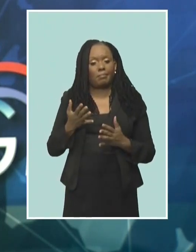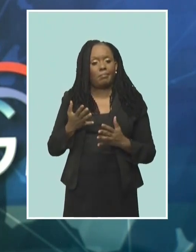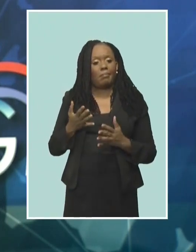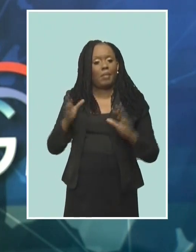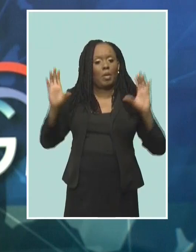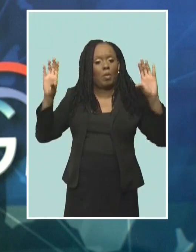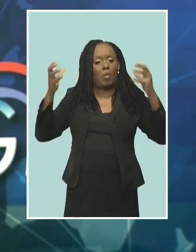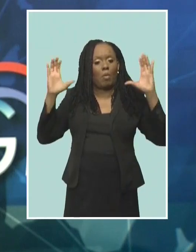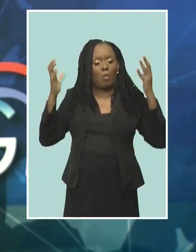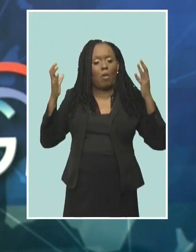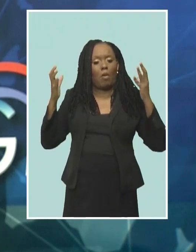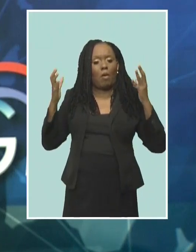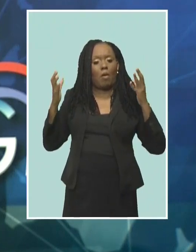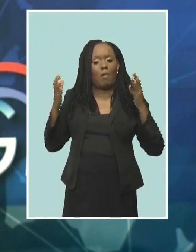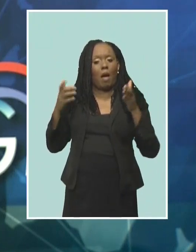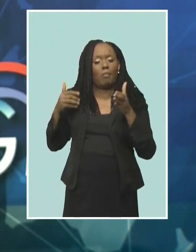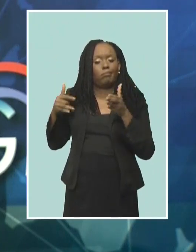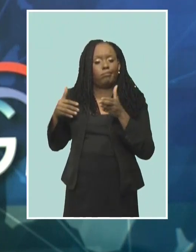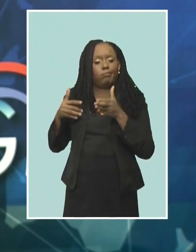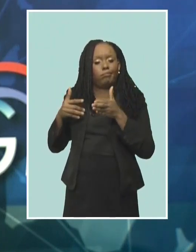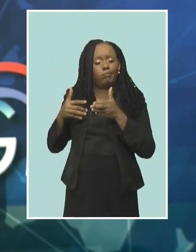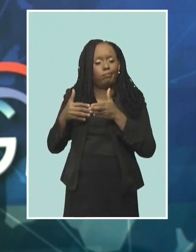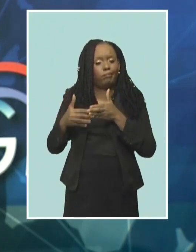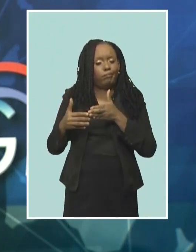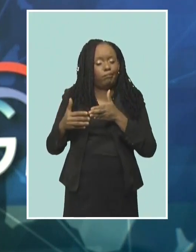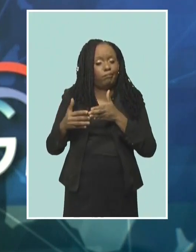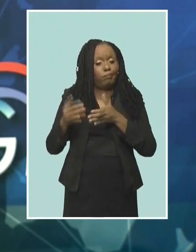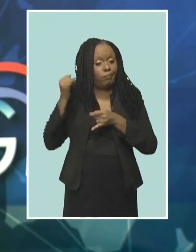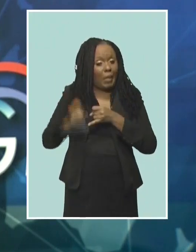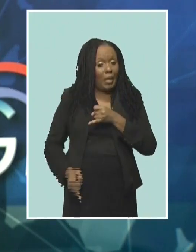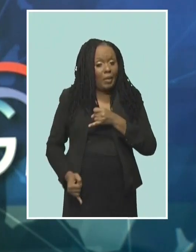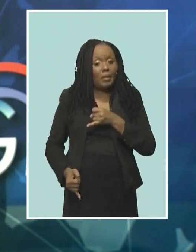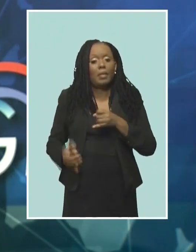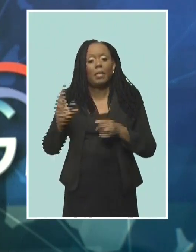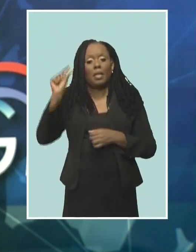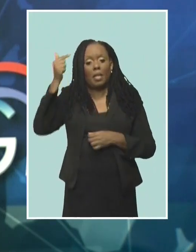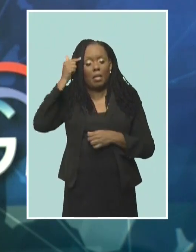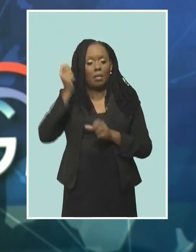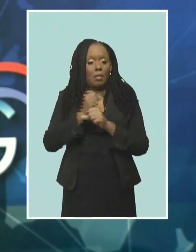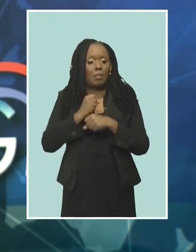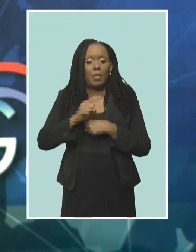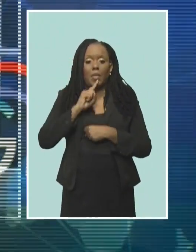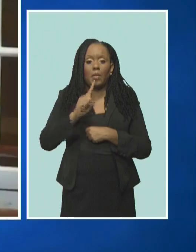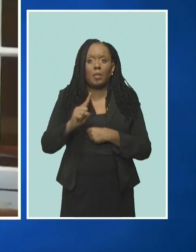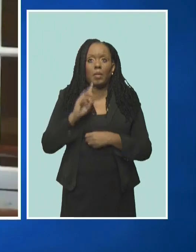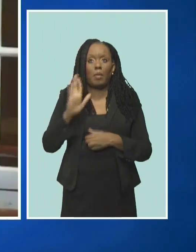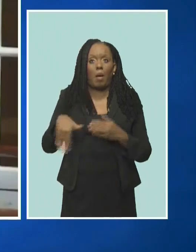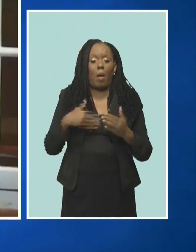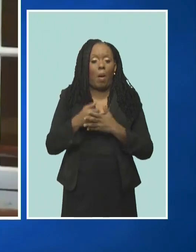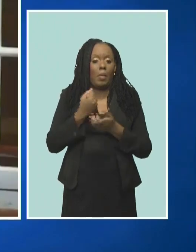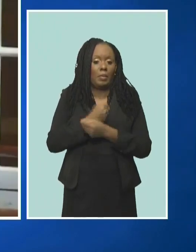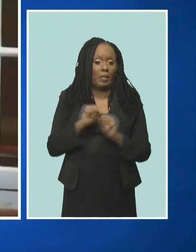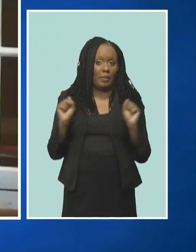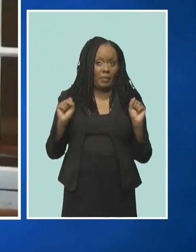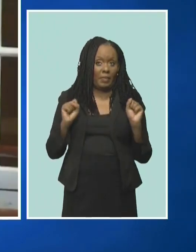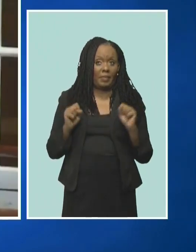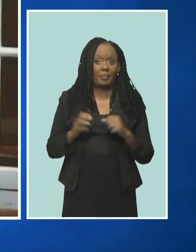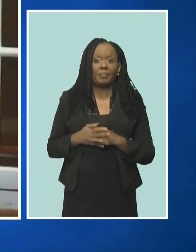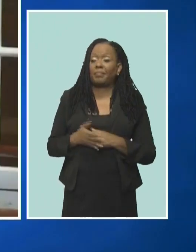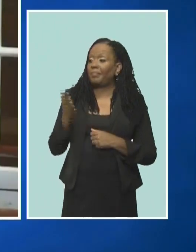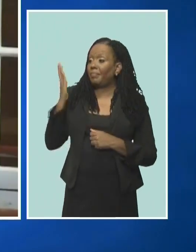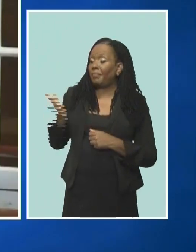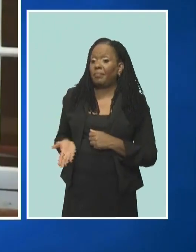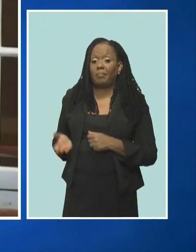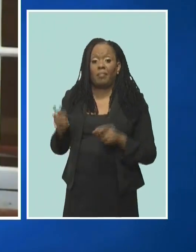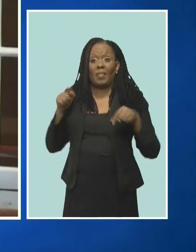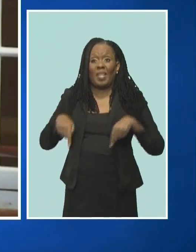Festival, government will do all that it can to ensure their safety. We are going into a weekend